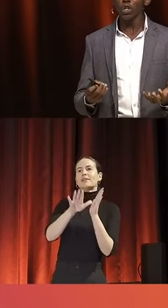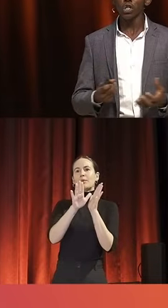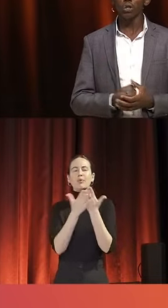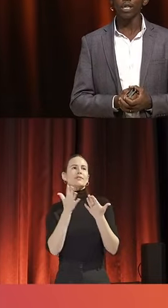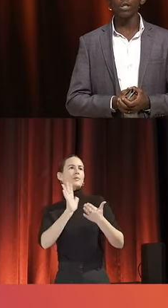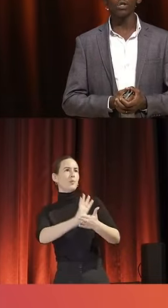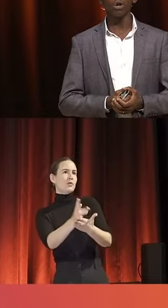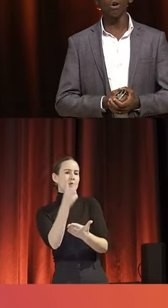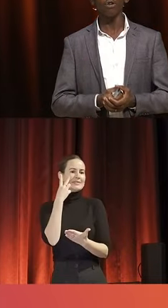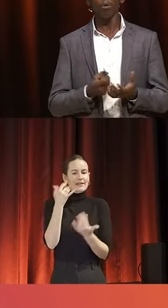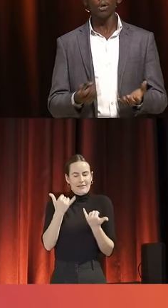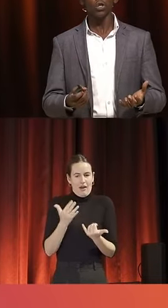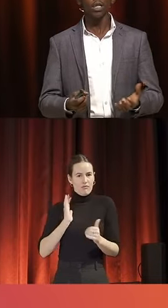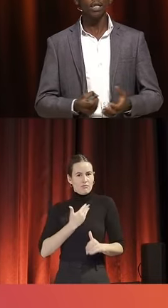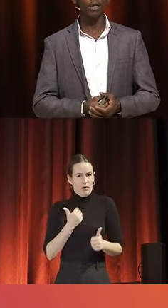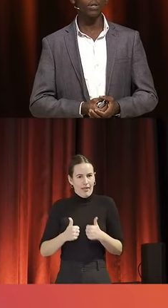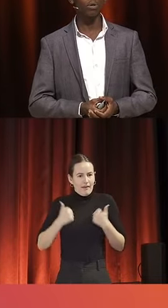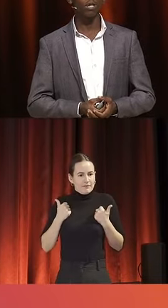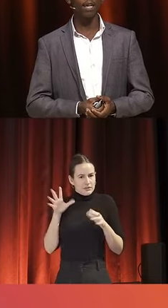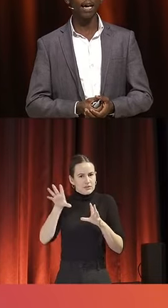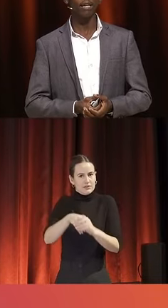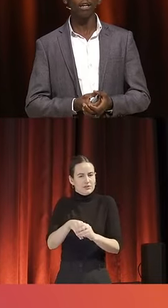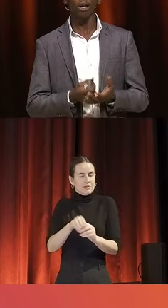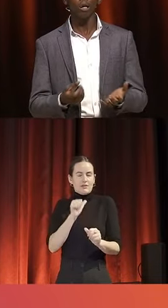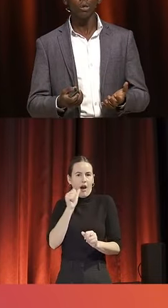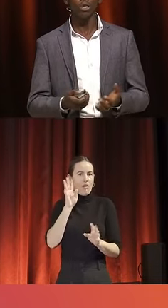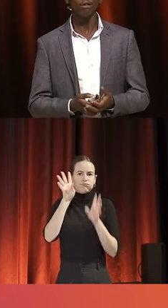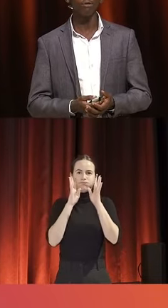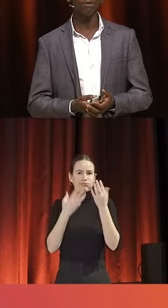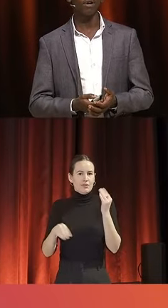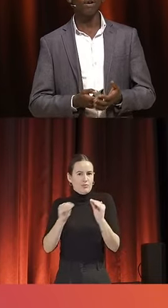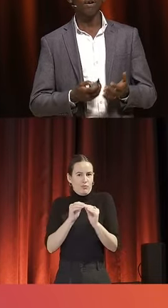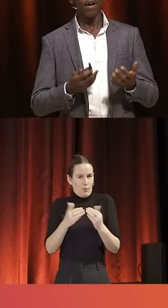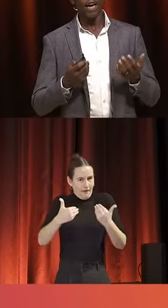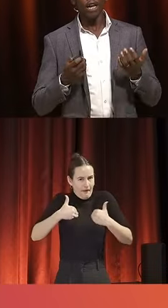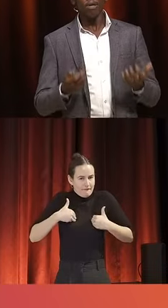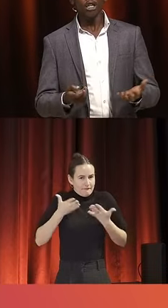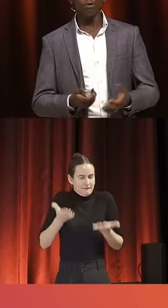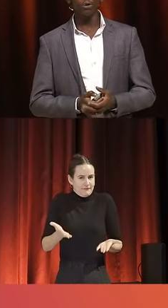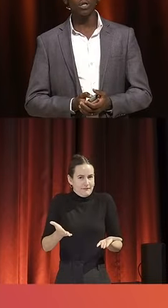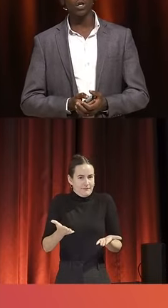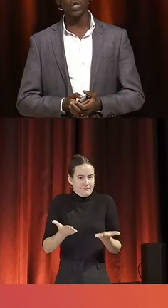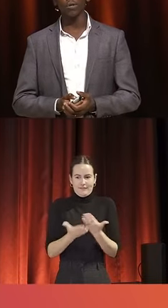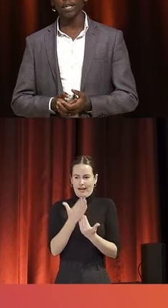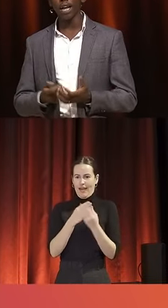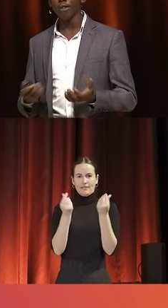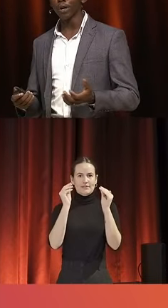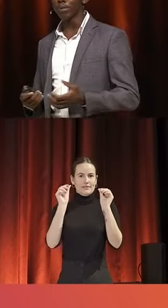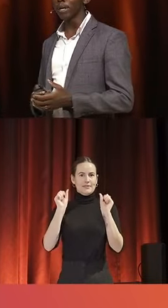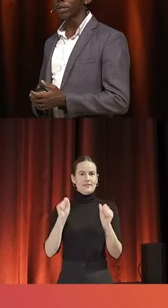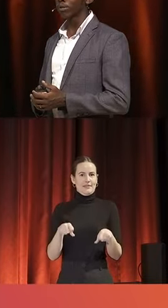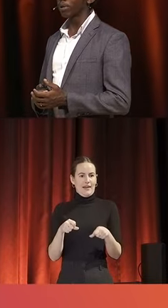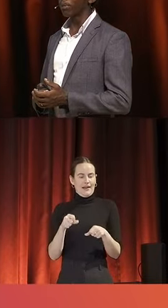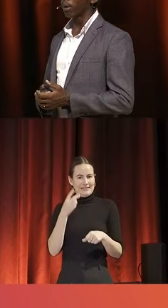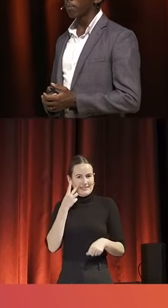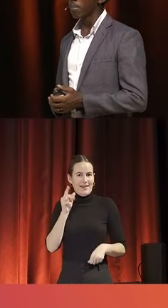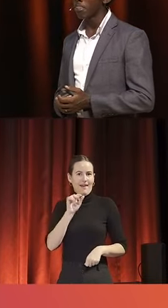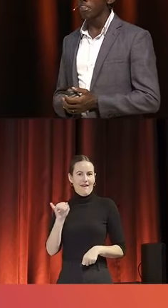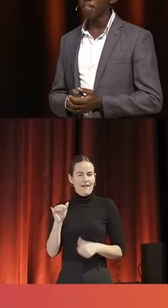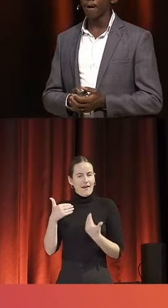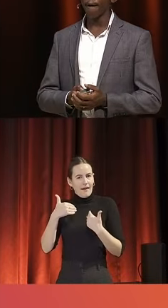no shortage of opportunities to design inclusive and meaningful solutions that can have impact on